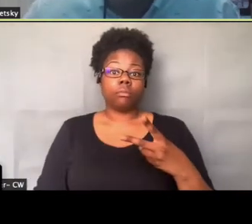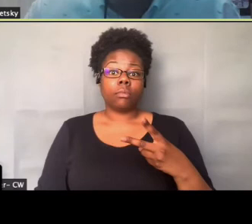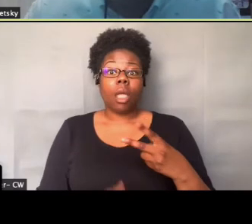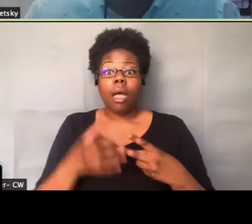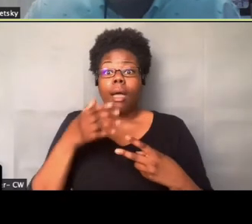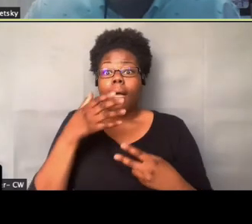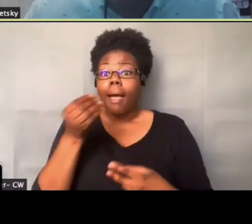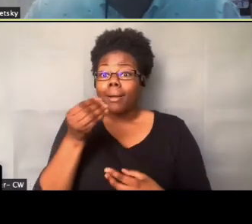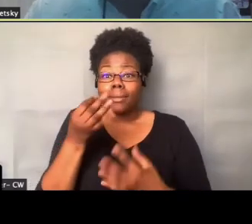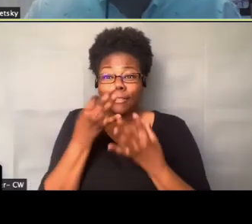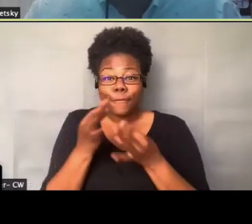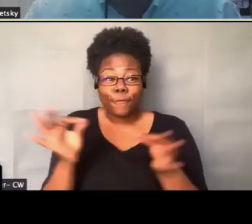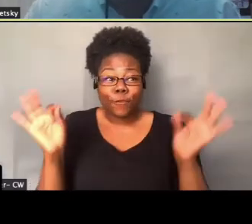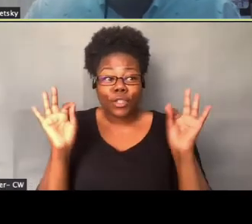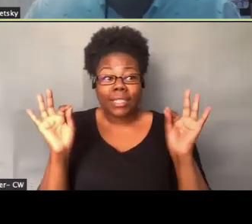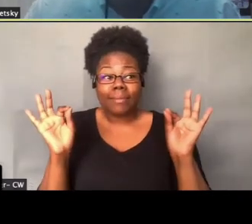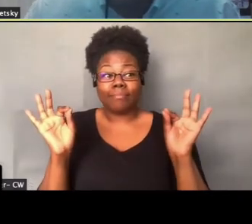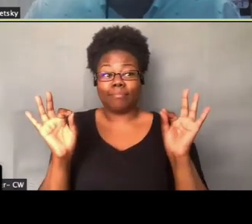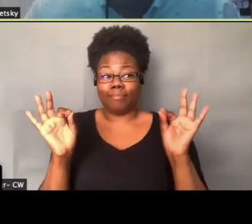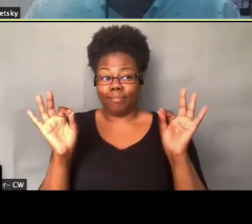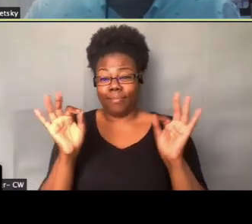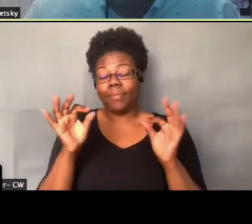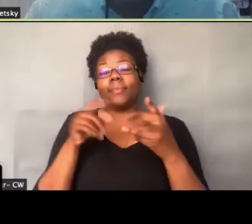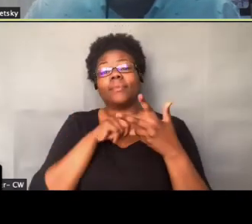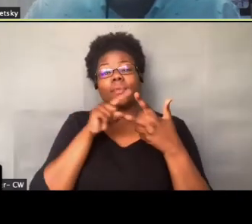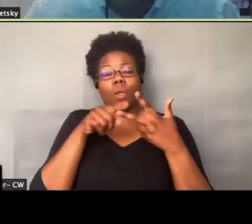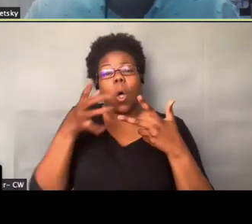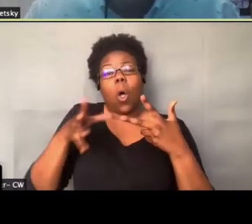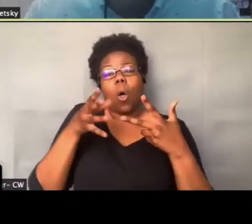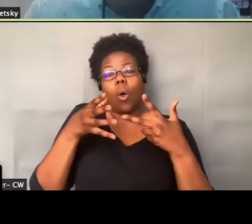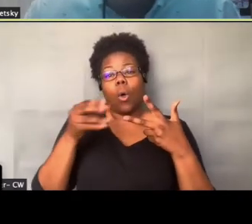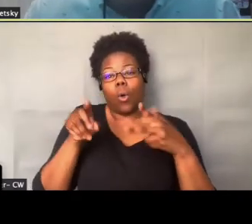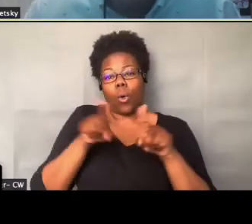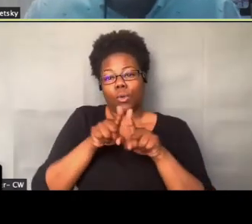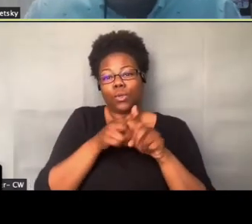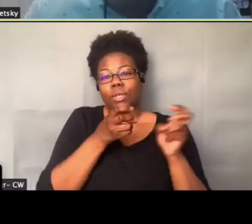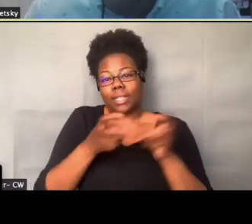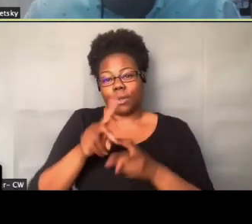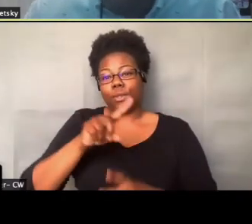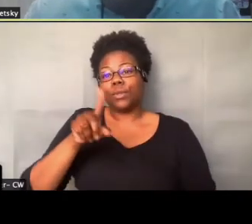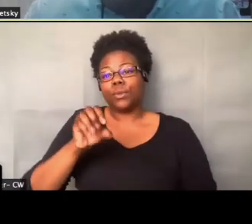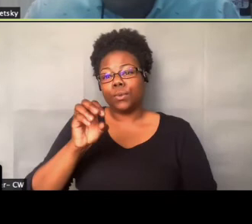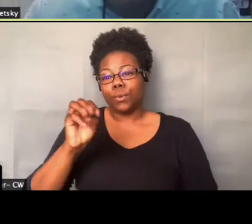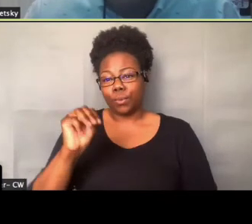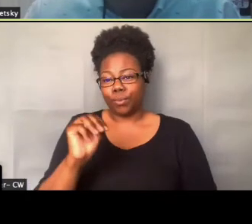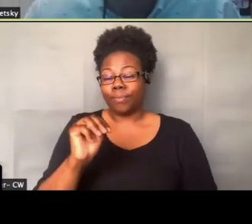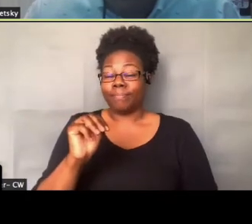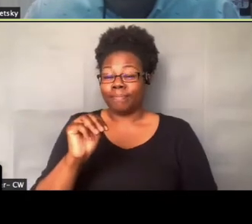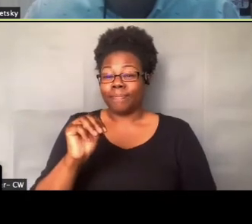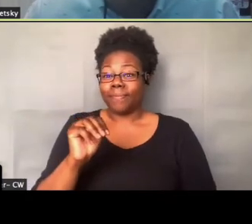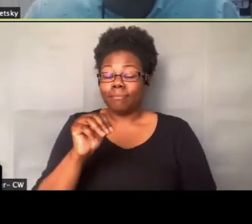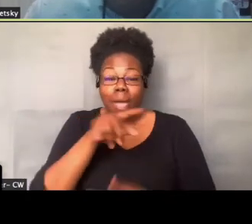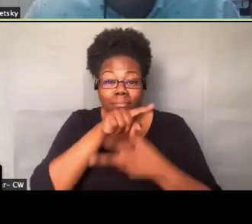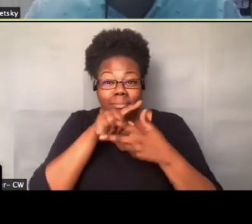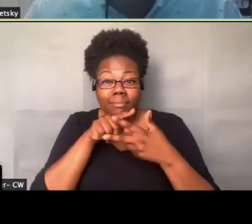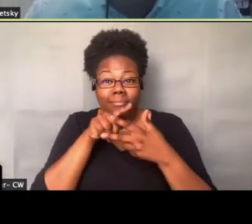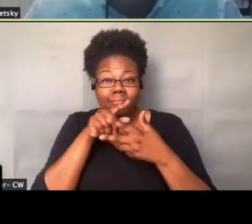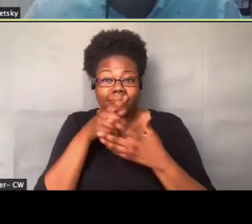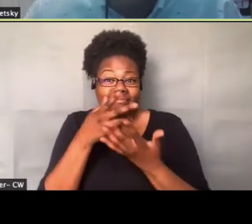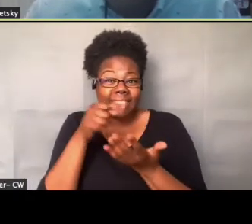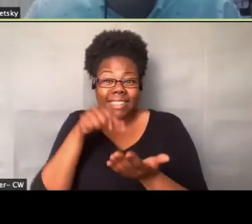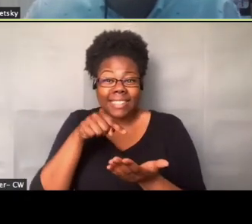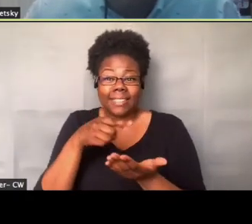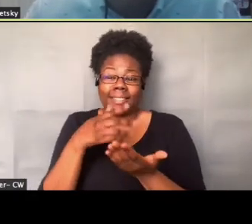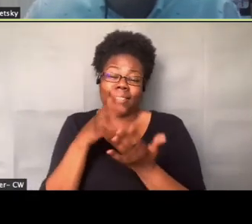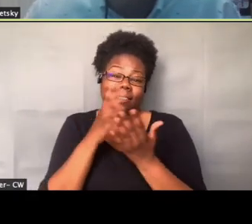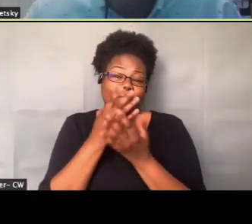last night. Every Friday now, I communicate now with my friend in Australia. It has excellent voice-to-text software, and you can do that